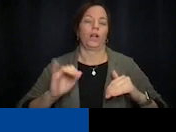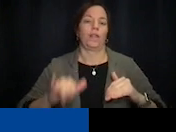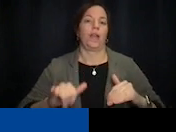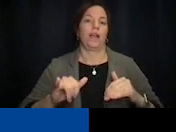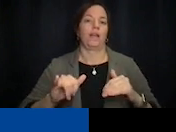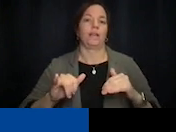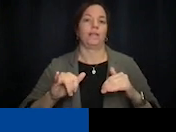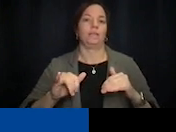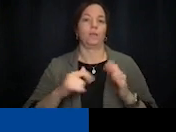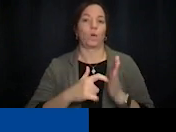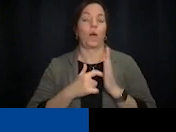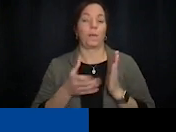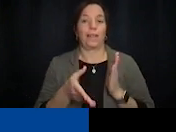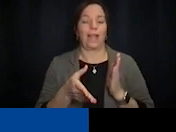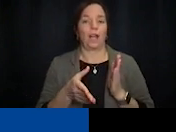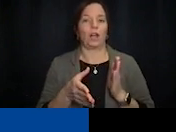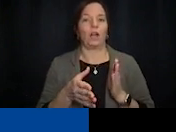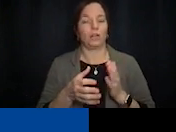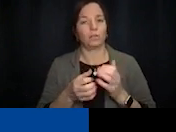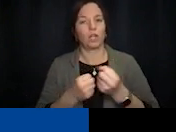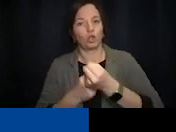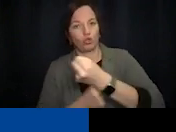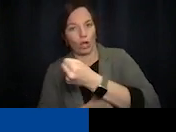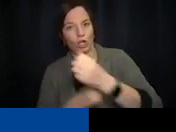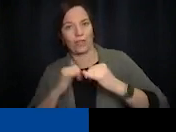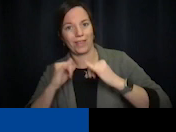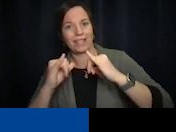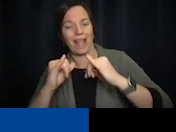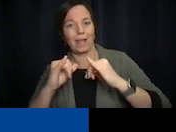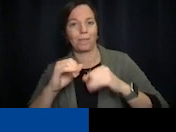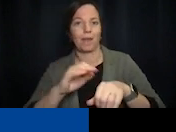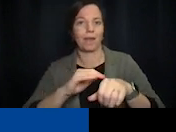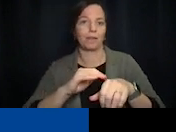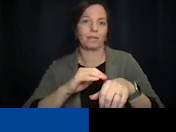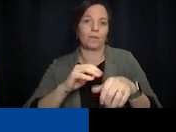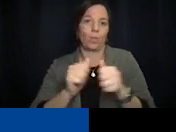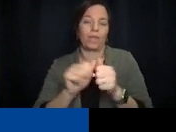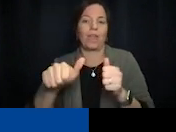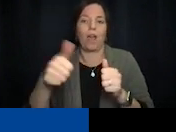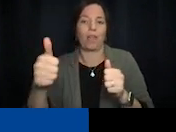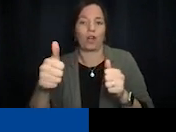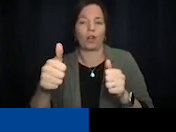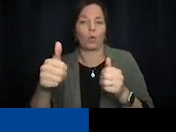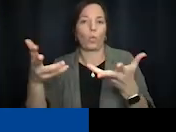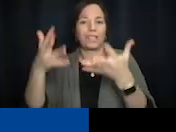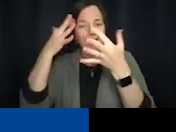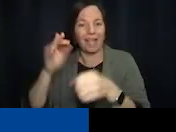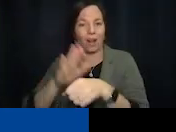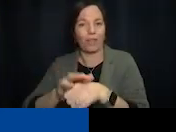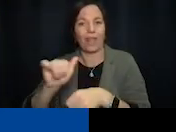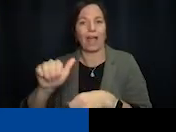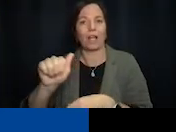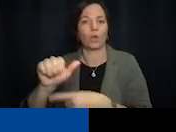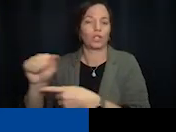education be, again, framed, structured the same way as whatever's decided on the associate degree. So a lot of work going on in that